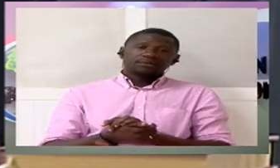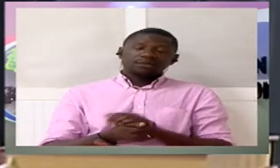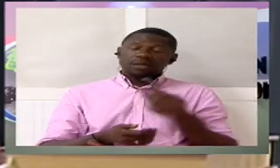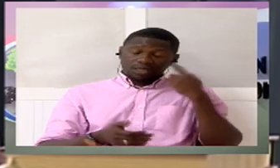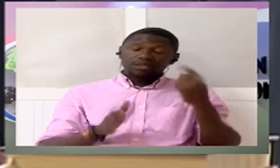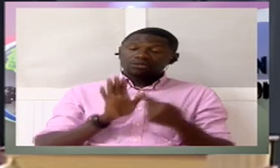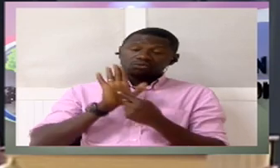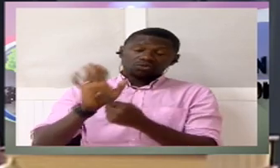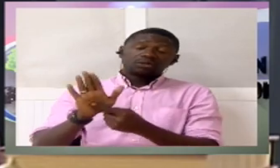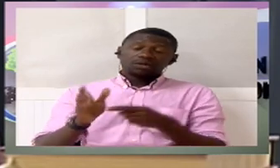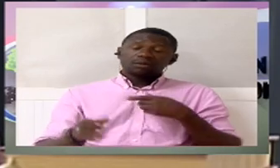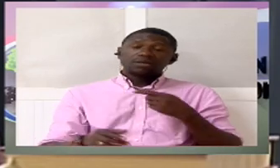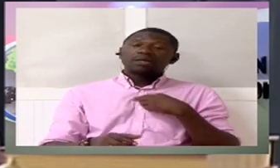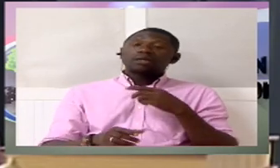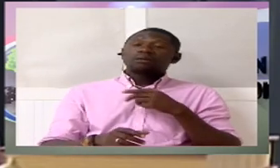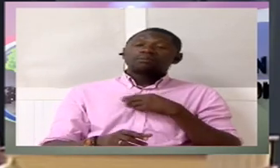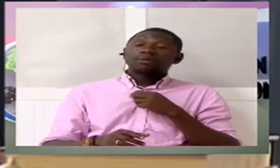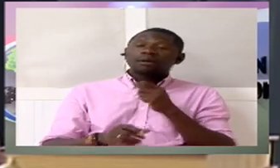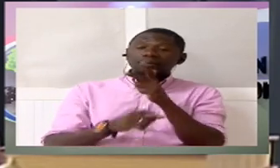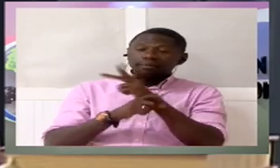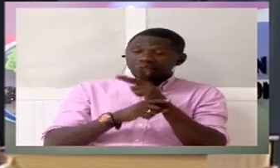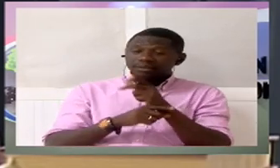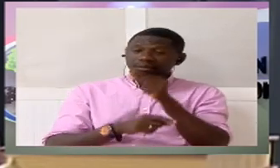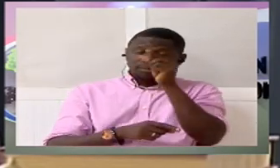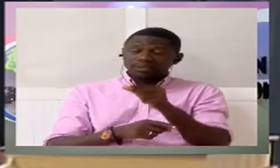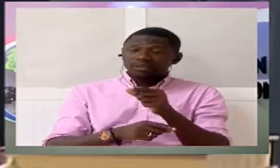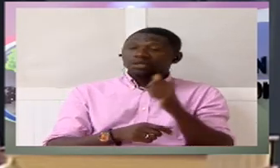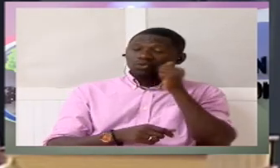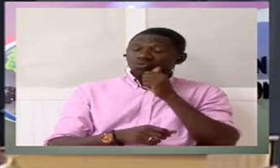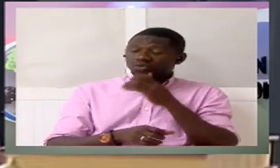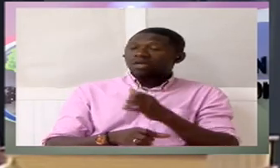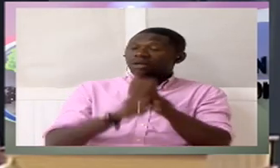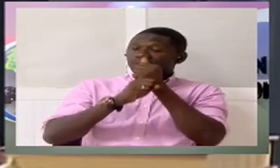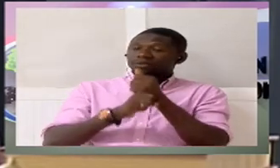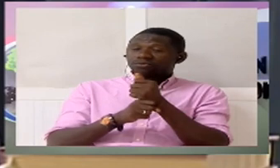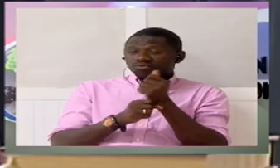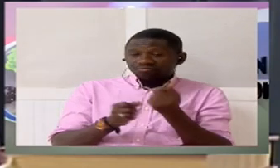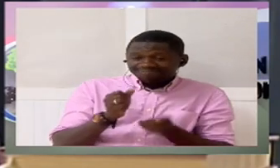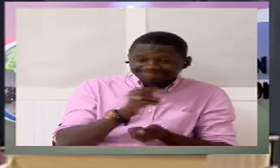indicated to you that the prison officers used to assist me to do